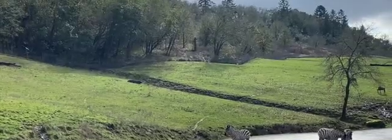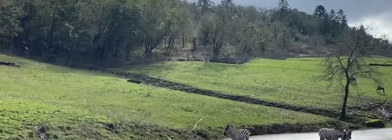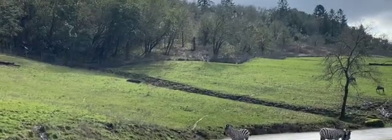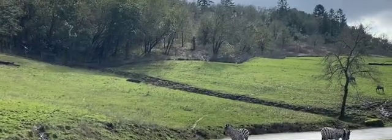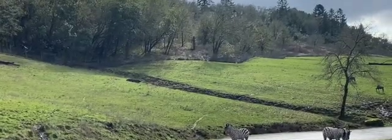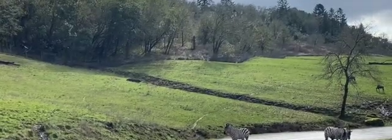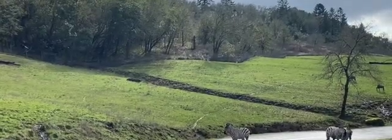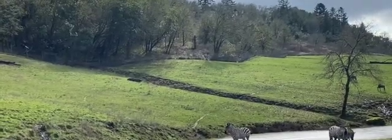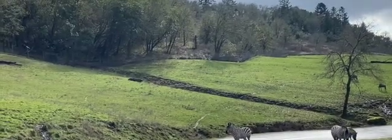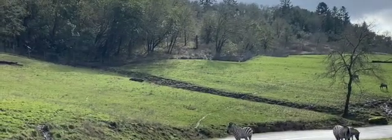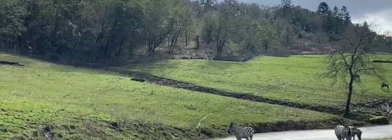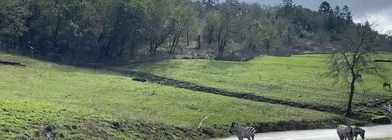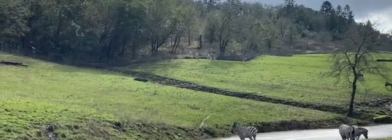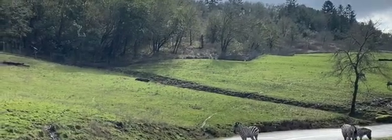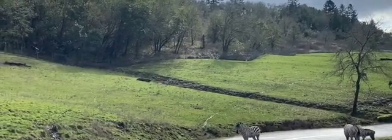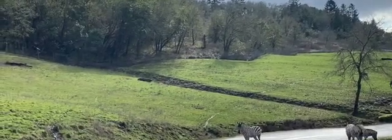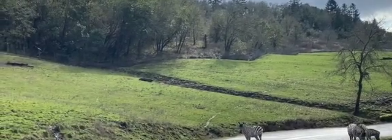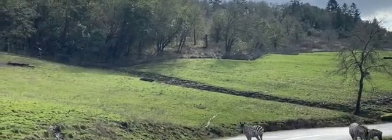And that's a little baby one.